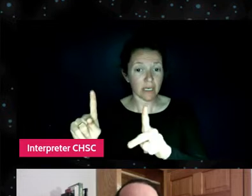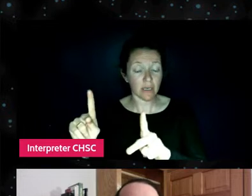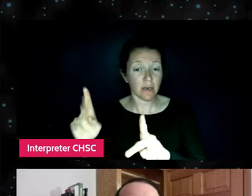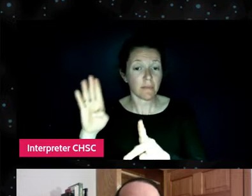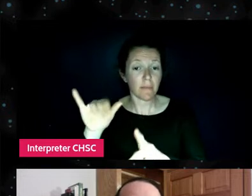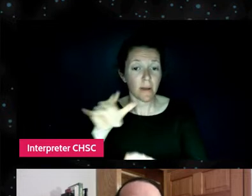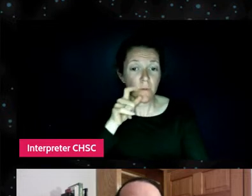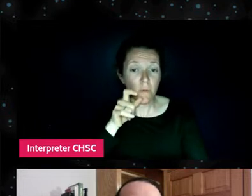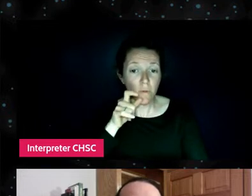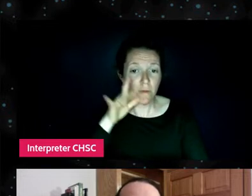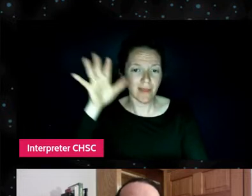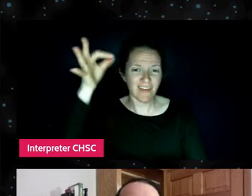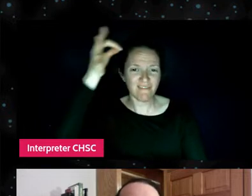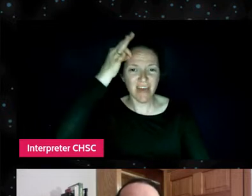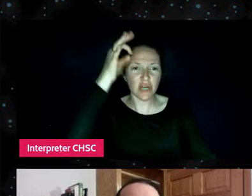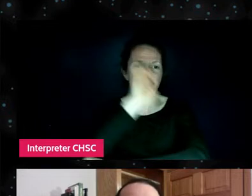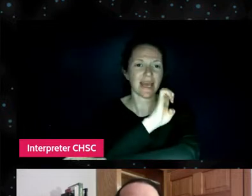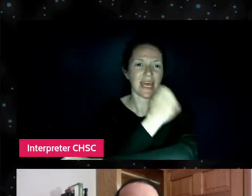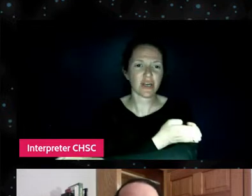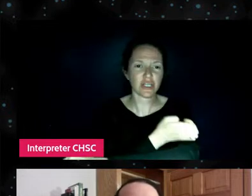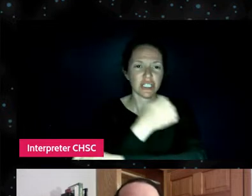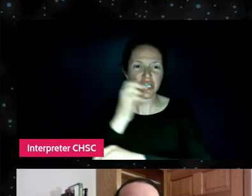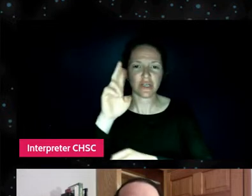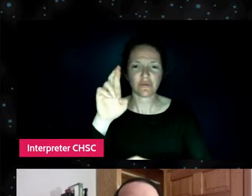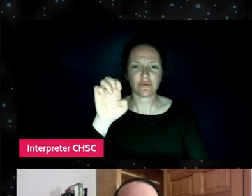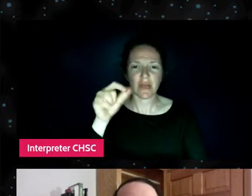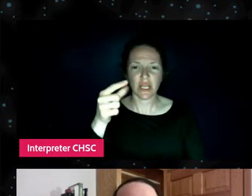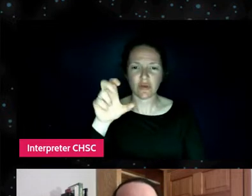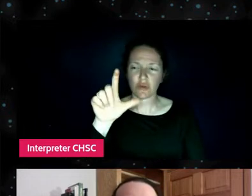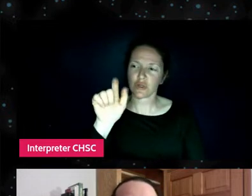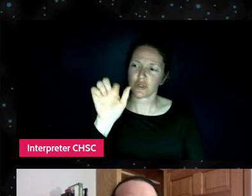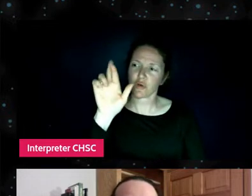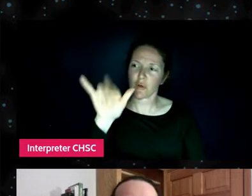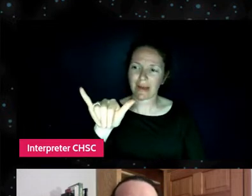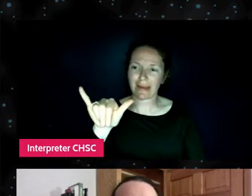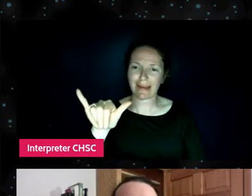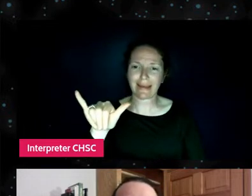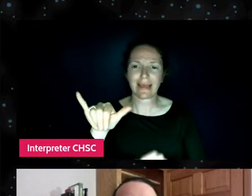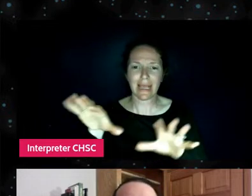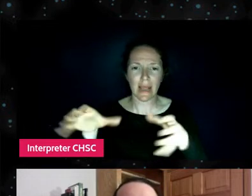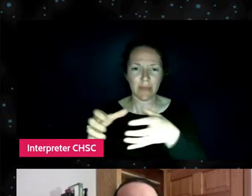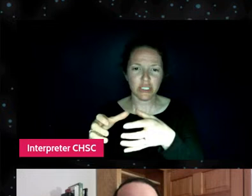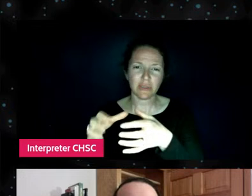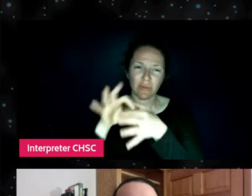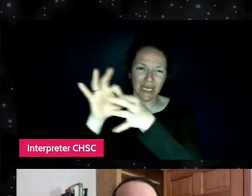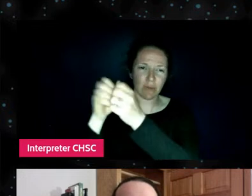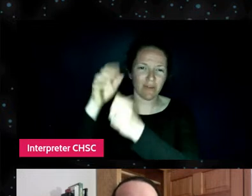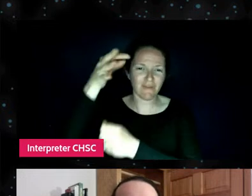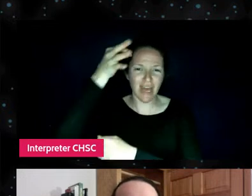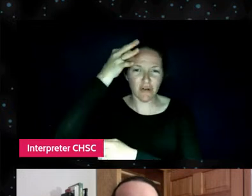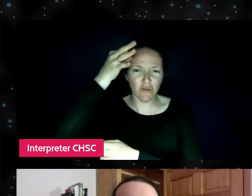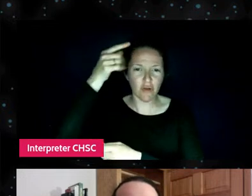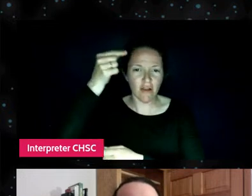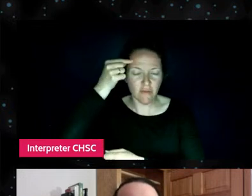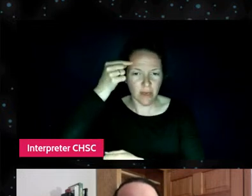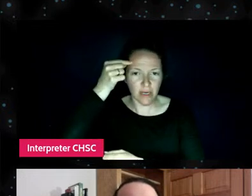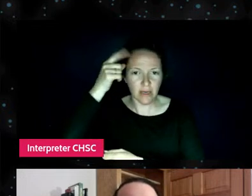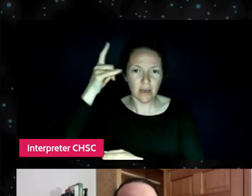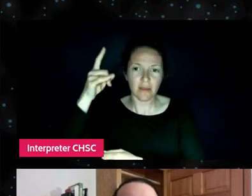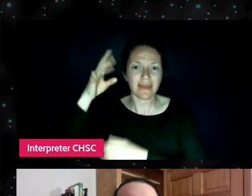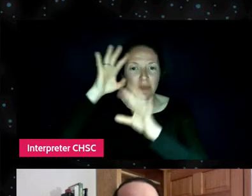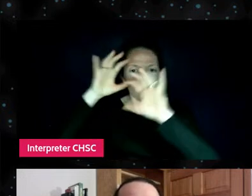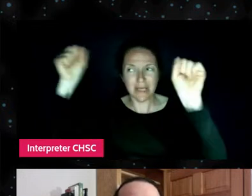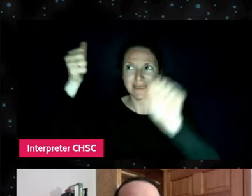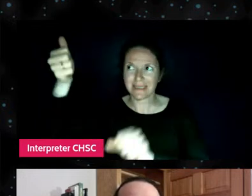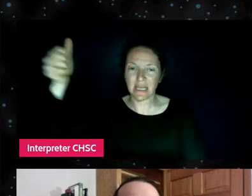by the Federal Energy Regulatory Commission, which is part of the federal government. And its appointees are appointed by the president